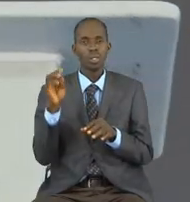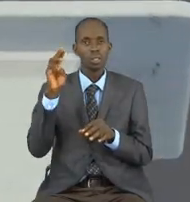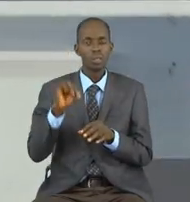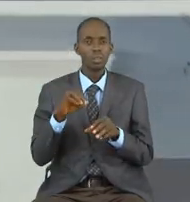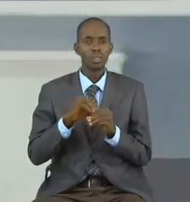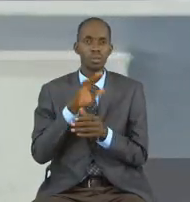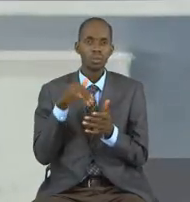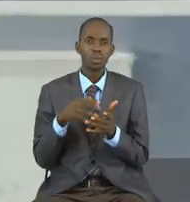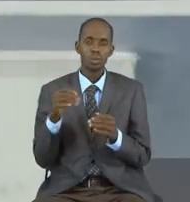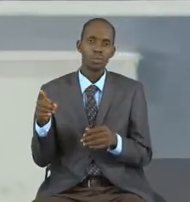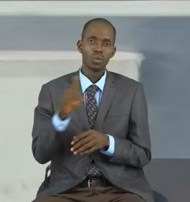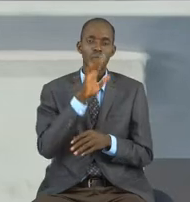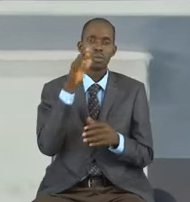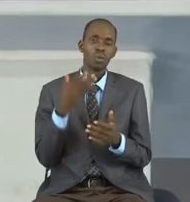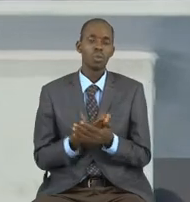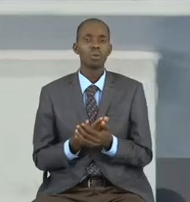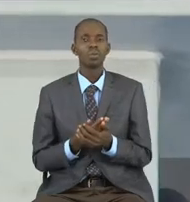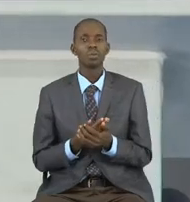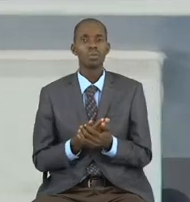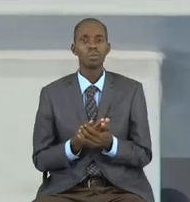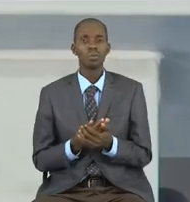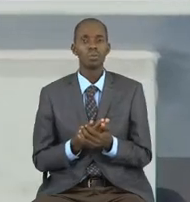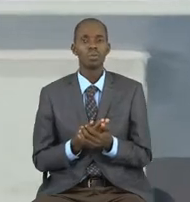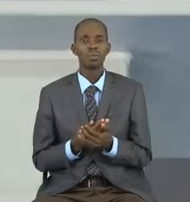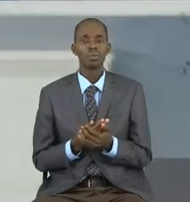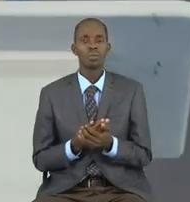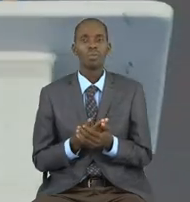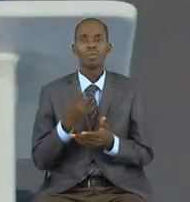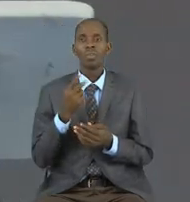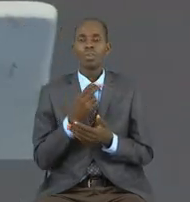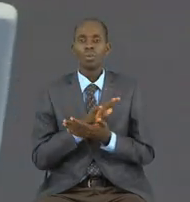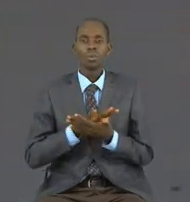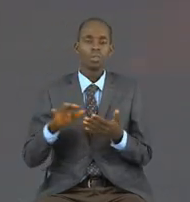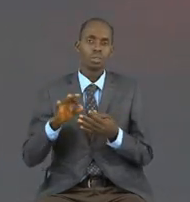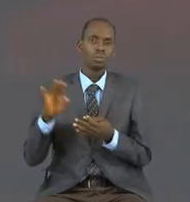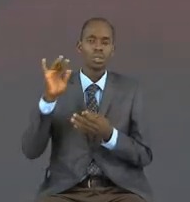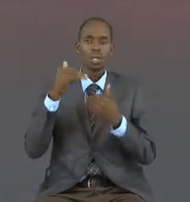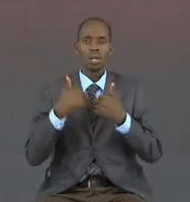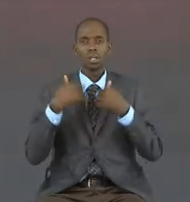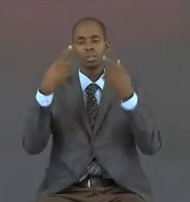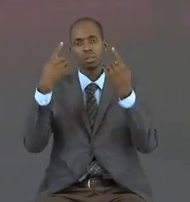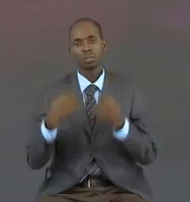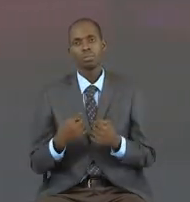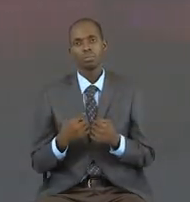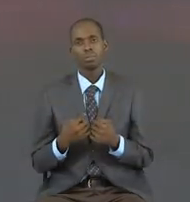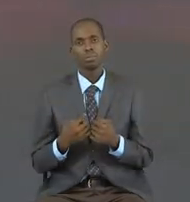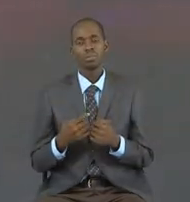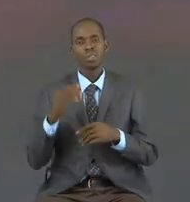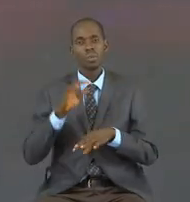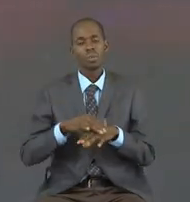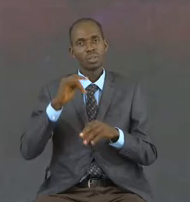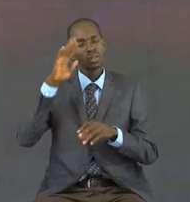so yourselves also know. The Holy Ghost had come upon the Son of